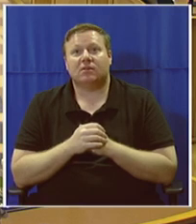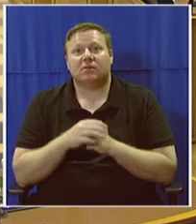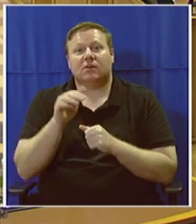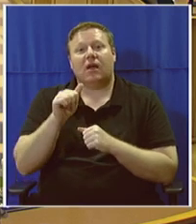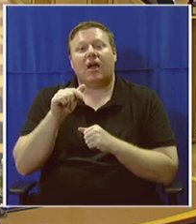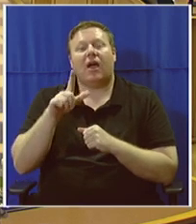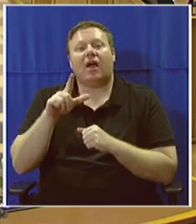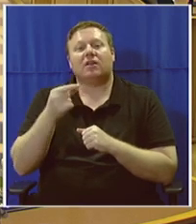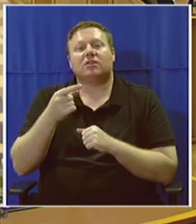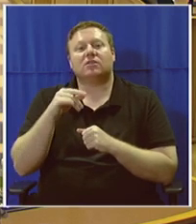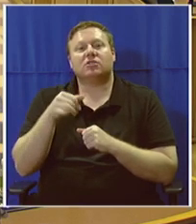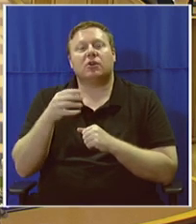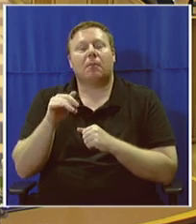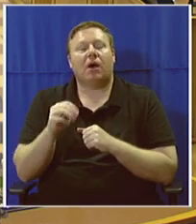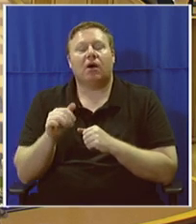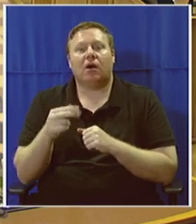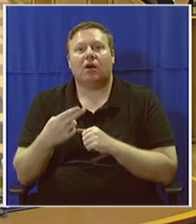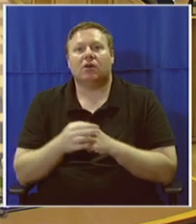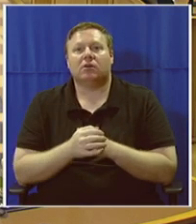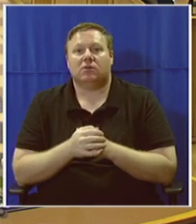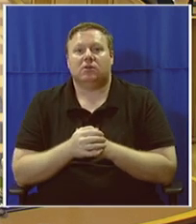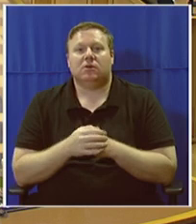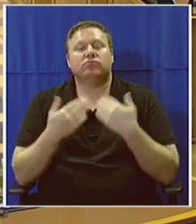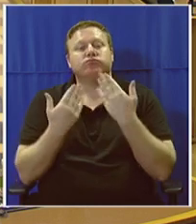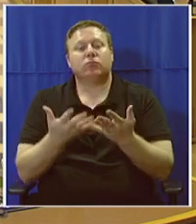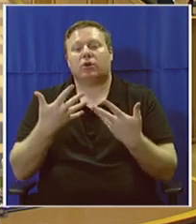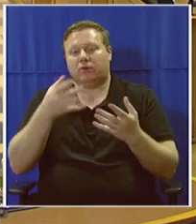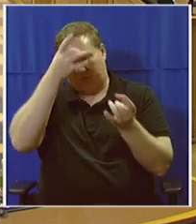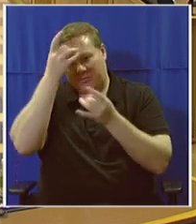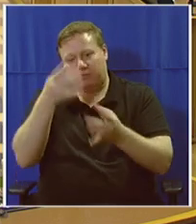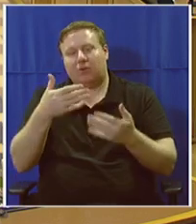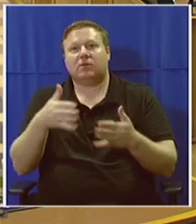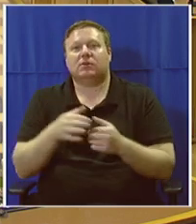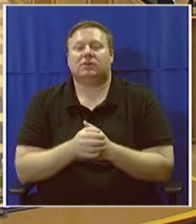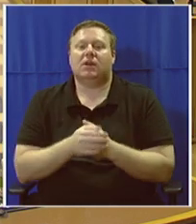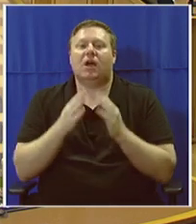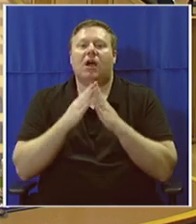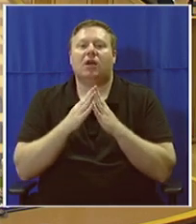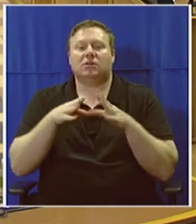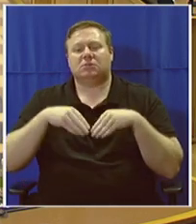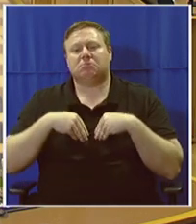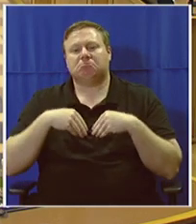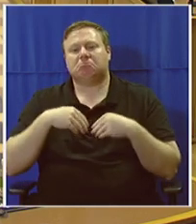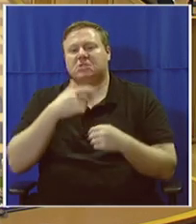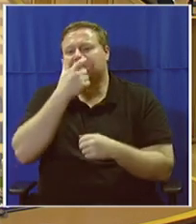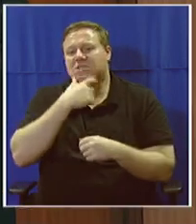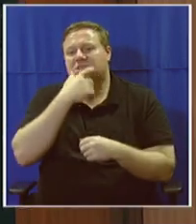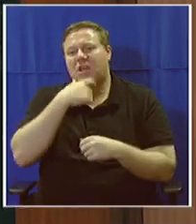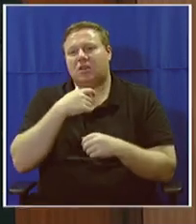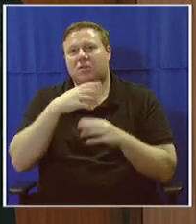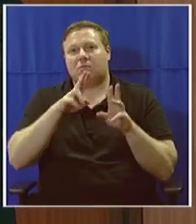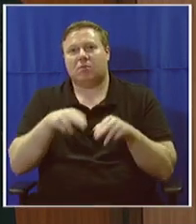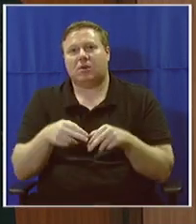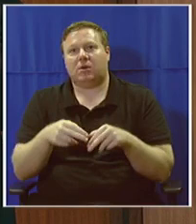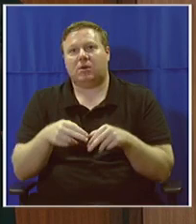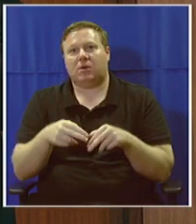Aljama move without notice that the House notes the sad passing away of Mrs. Halima Sadan Harun